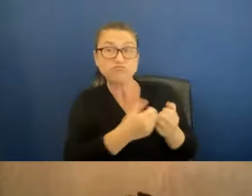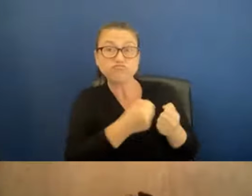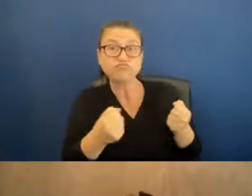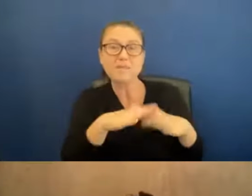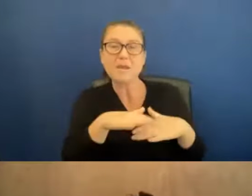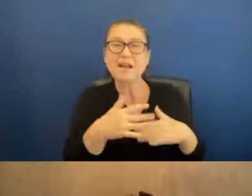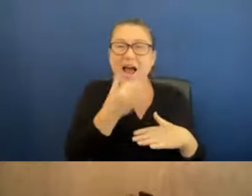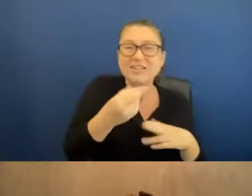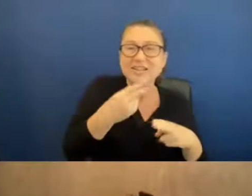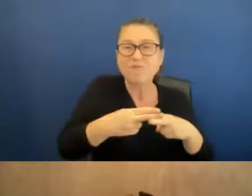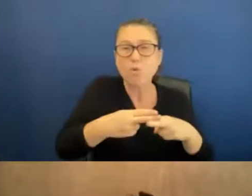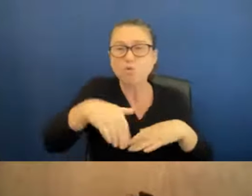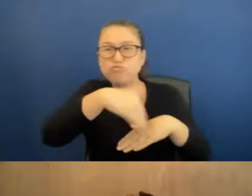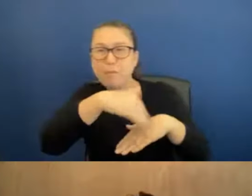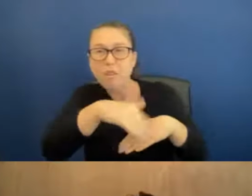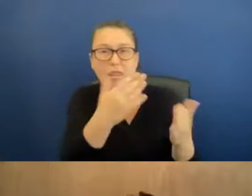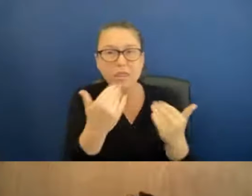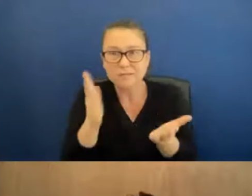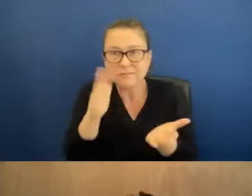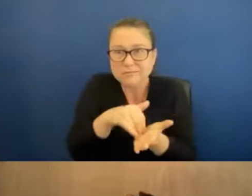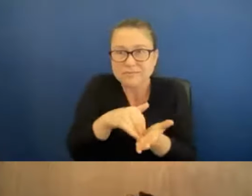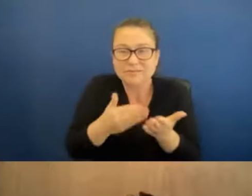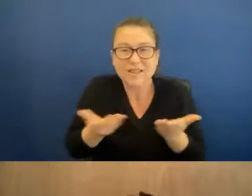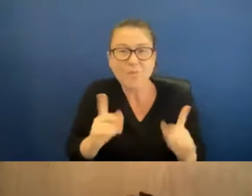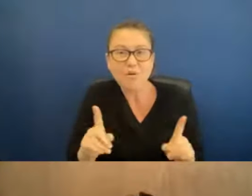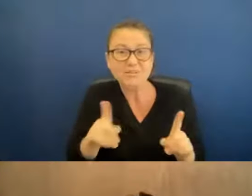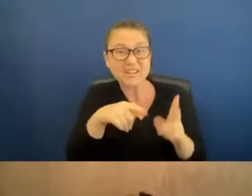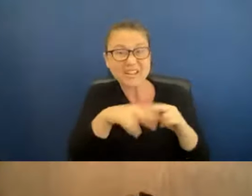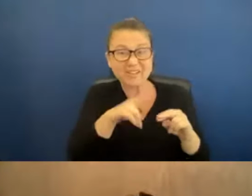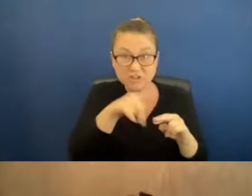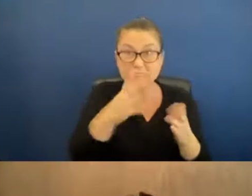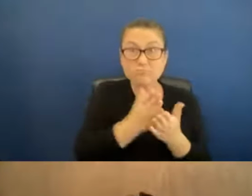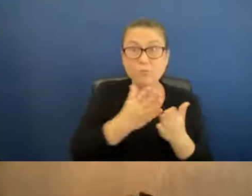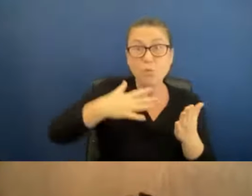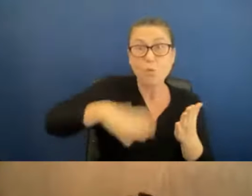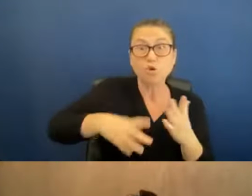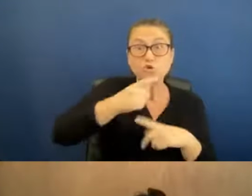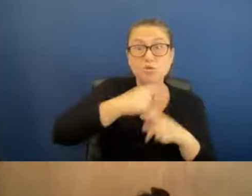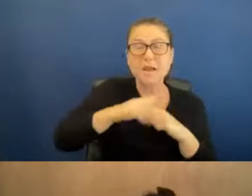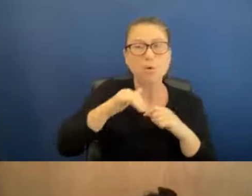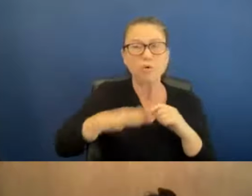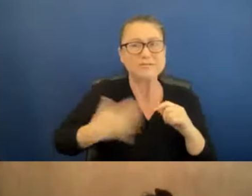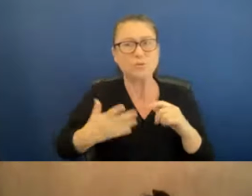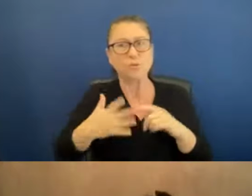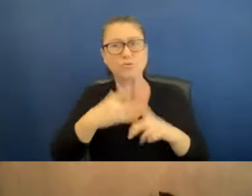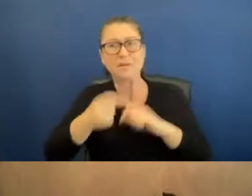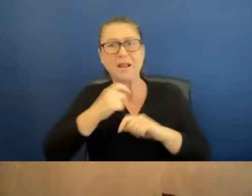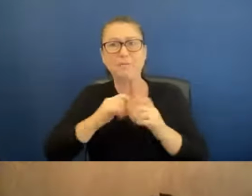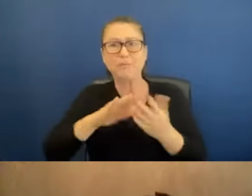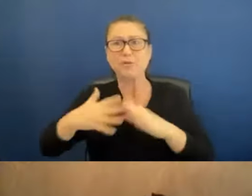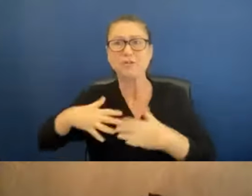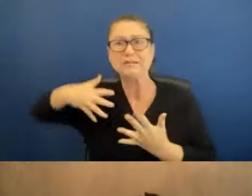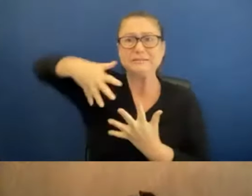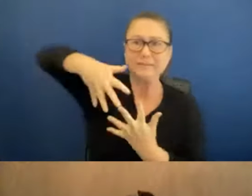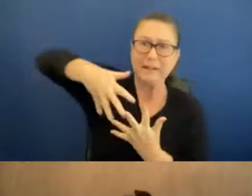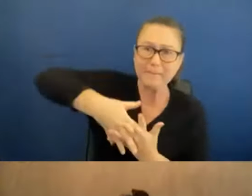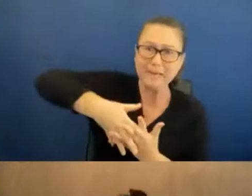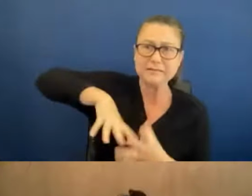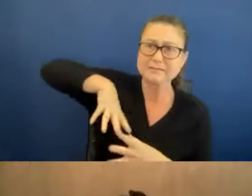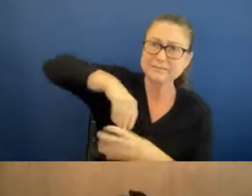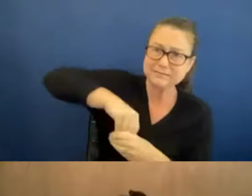trouble and arriving here and, and whether she did or didn't want to become a sort of embedded in community artist, it happened.